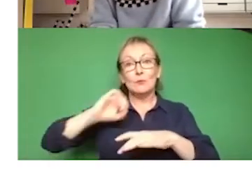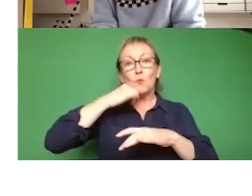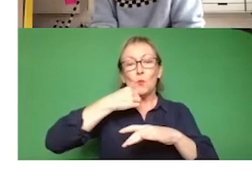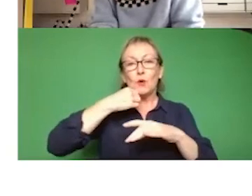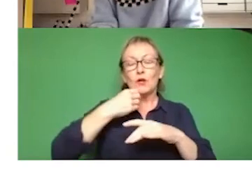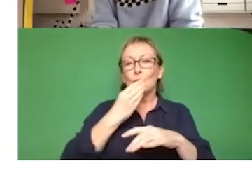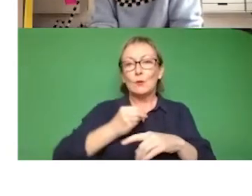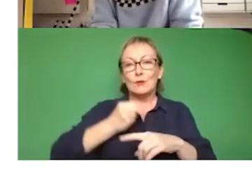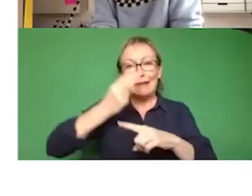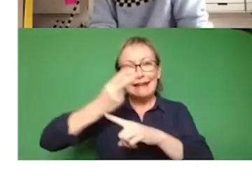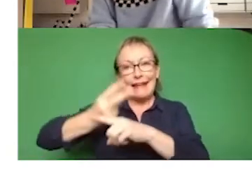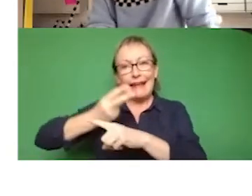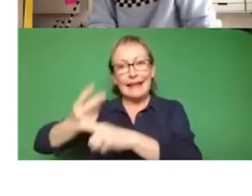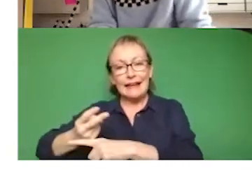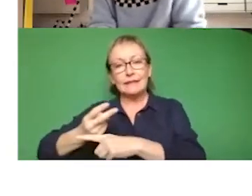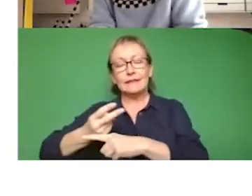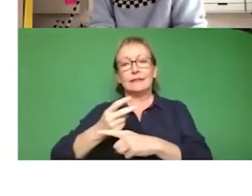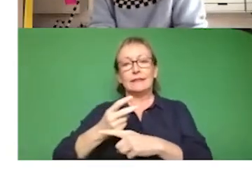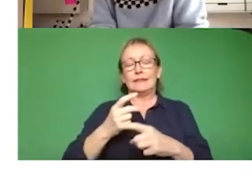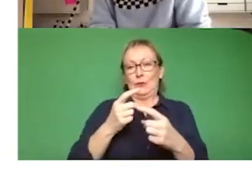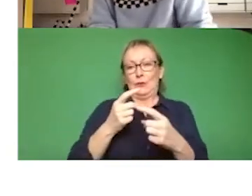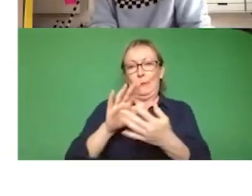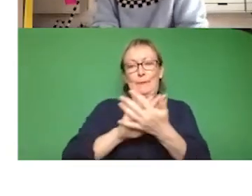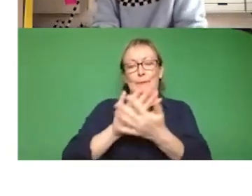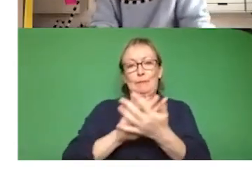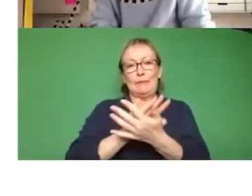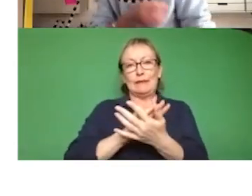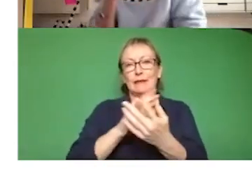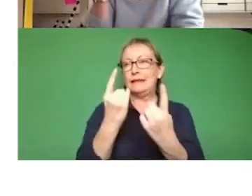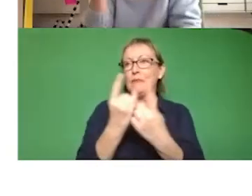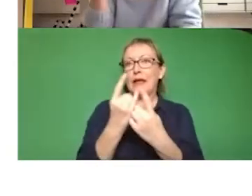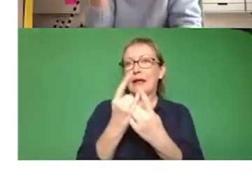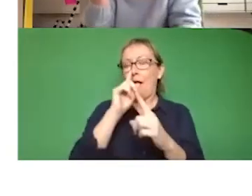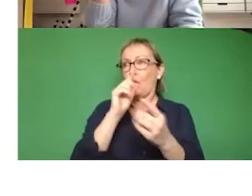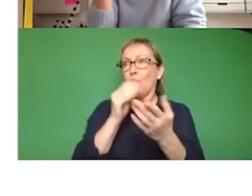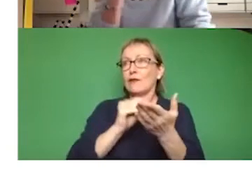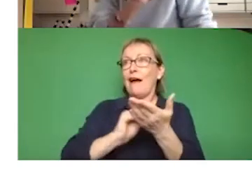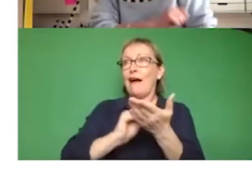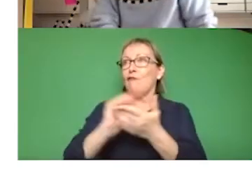that designer piece you were lusting after that you couldn't afford, so you sort of made your own version. So I think that